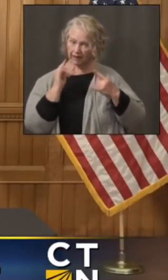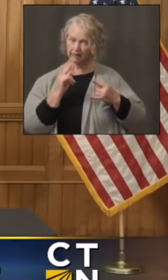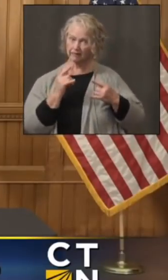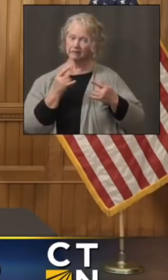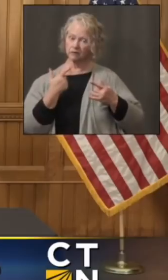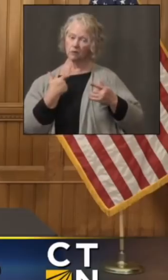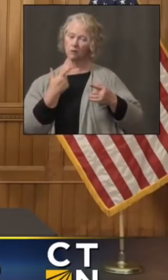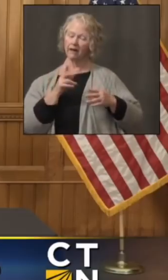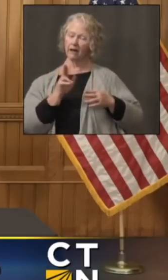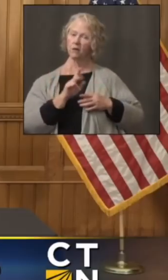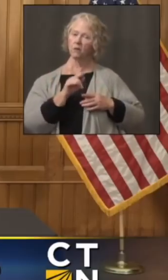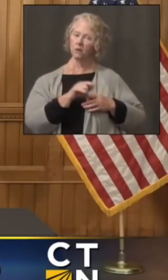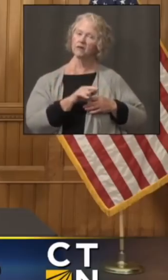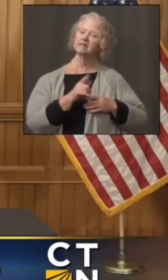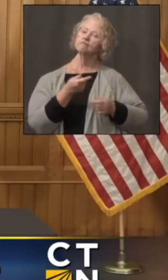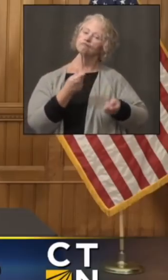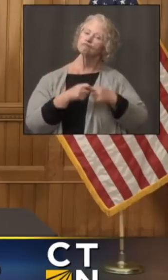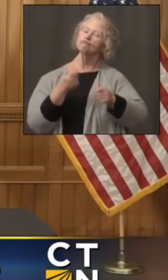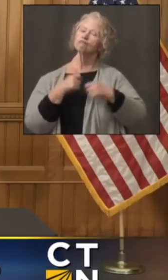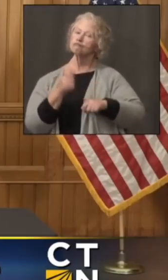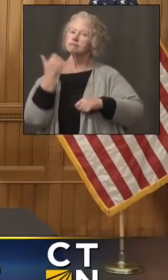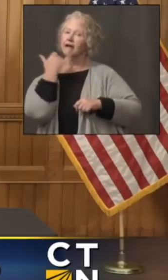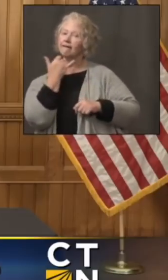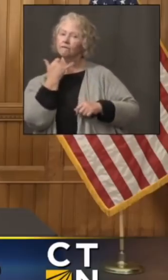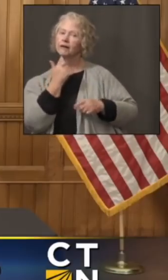single-use N95 masks for frontline workers?